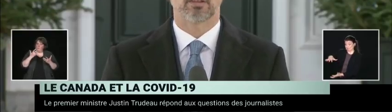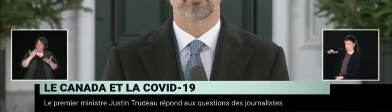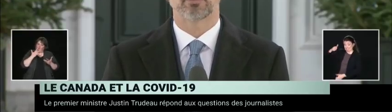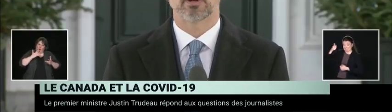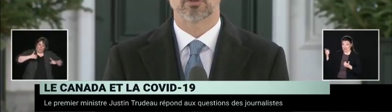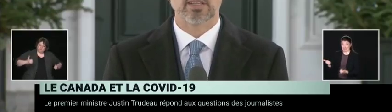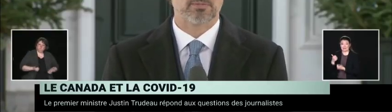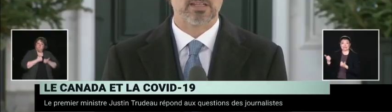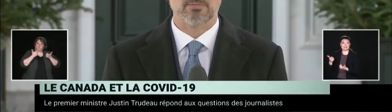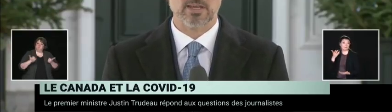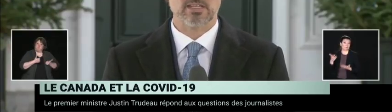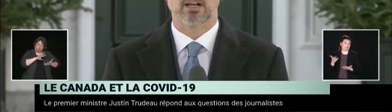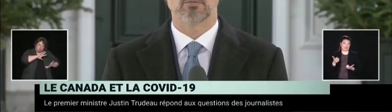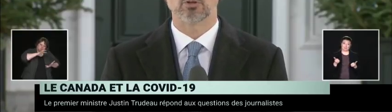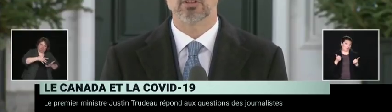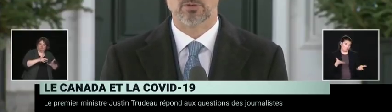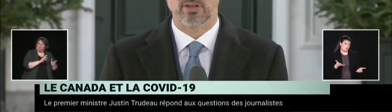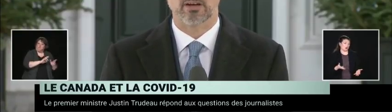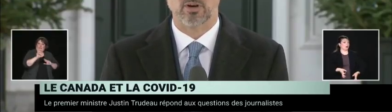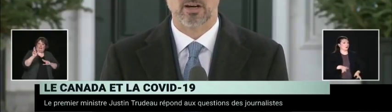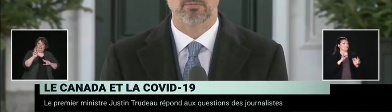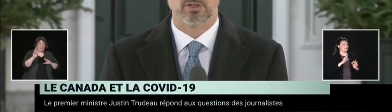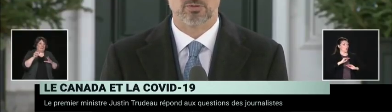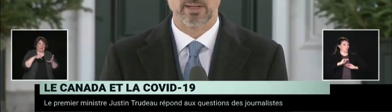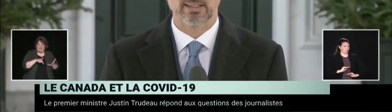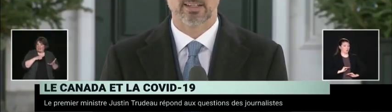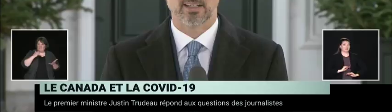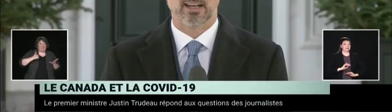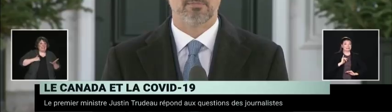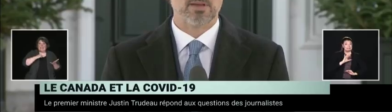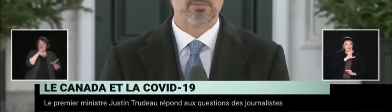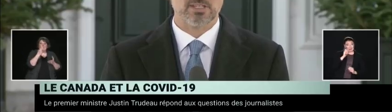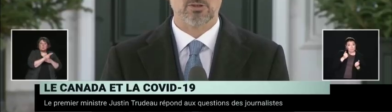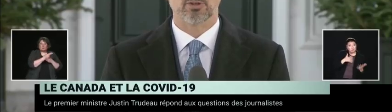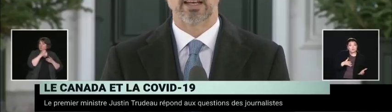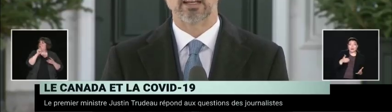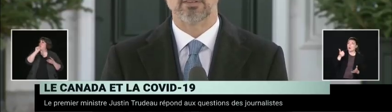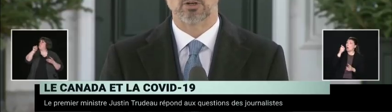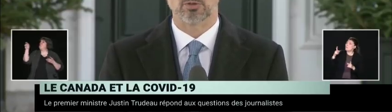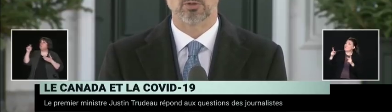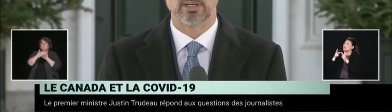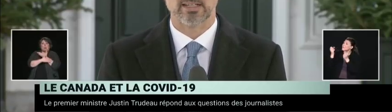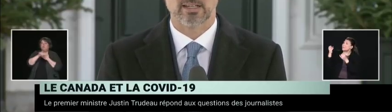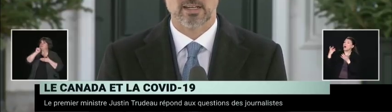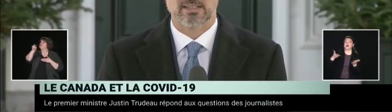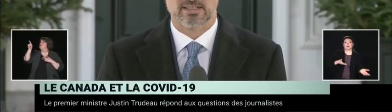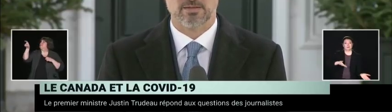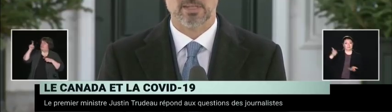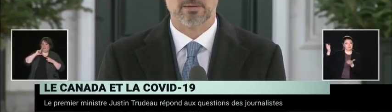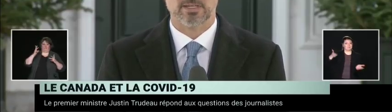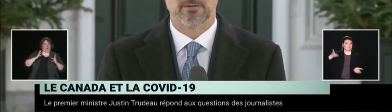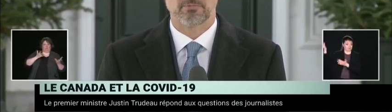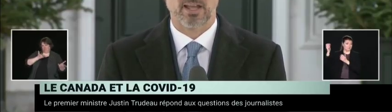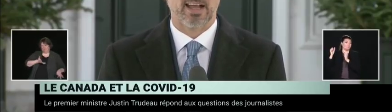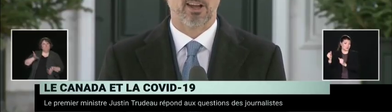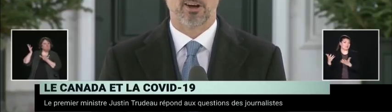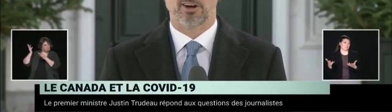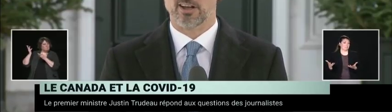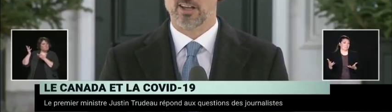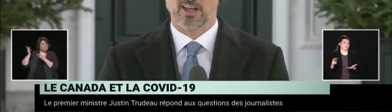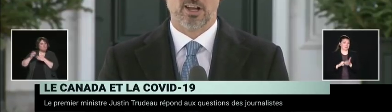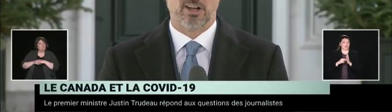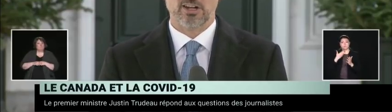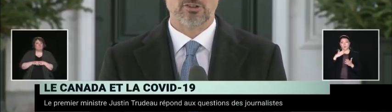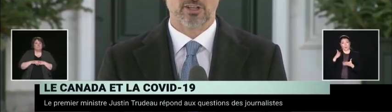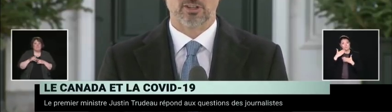on n'en a pas de besoin, il y a peut-être des pays dans le monde qui vont en avoir besoin, même si nous, on arrive à contrôler cette épidémie.